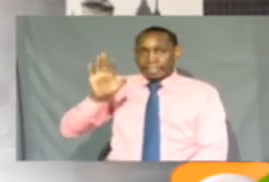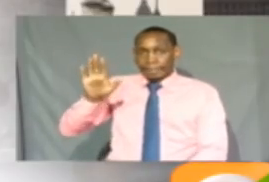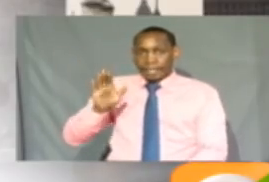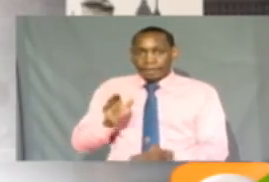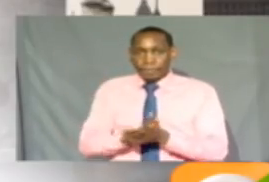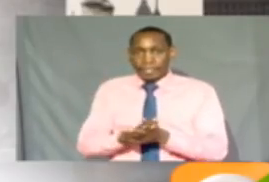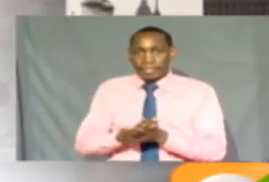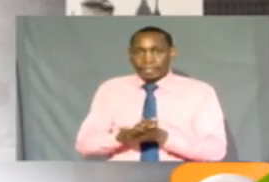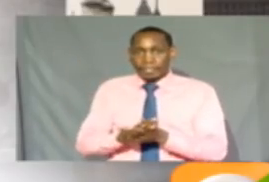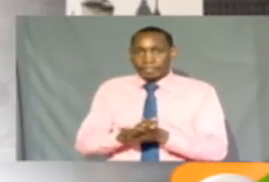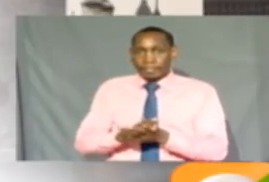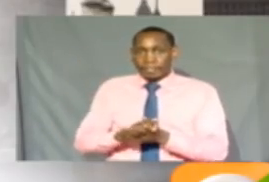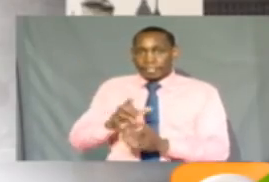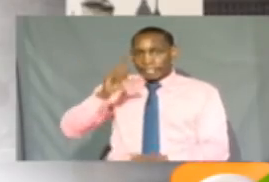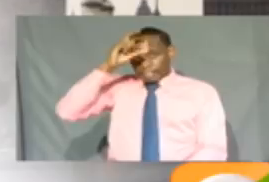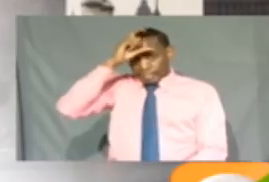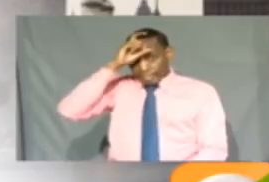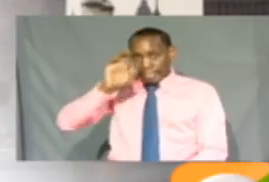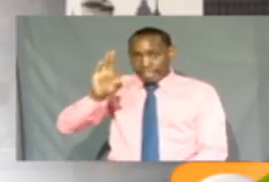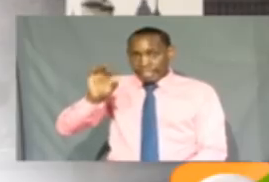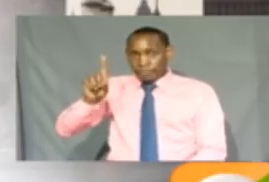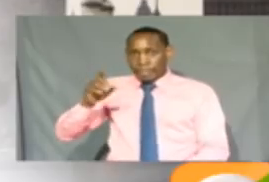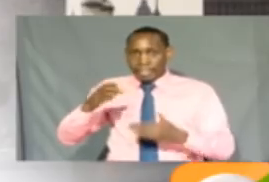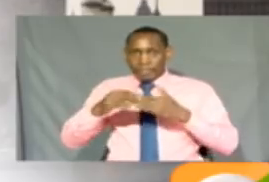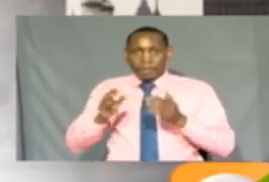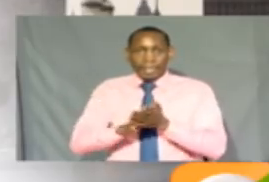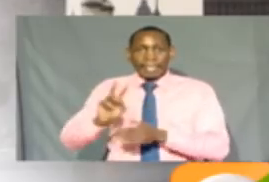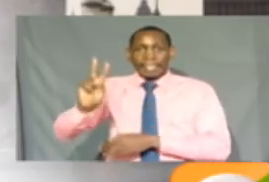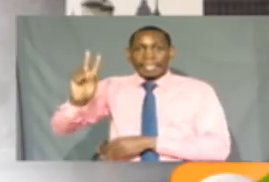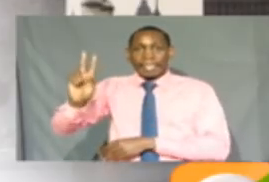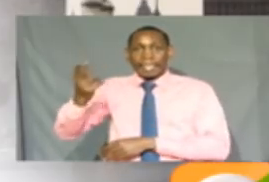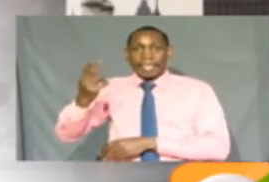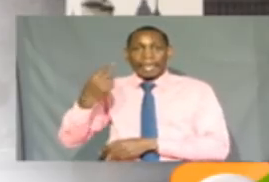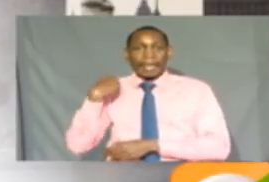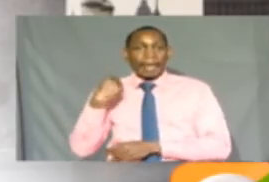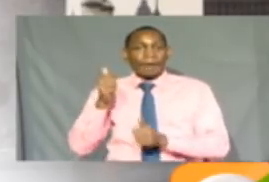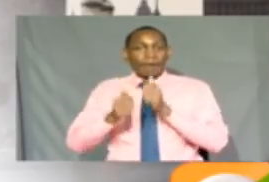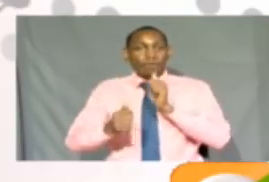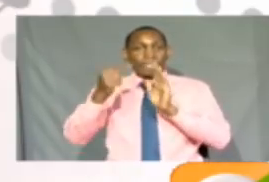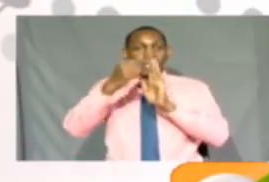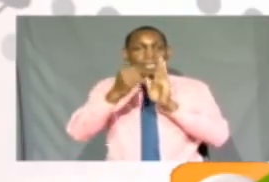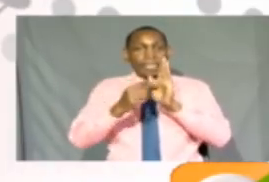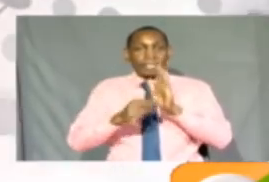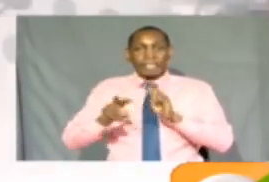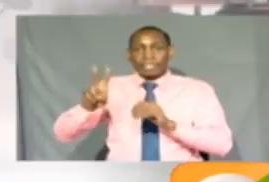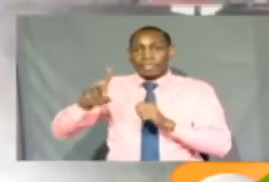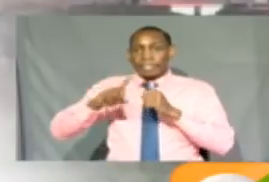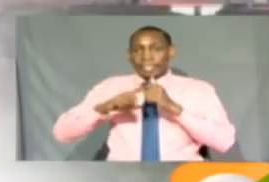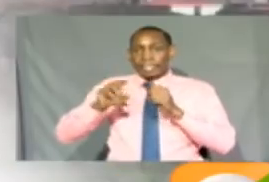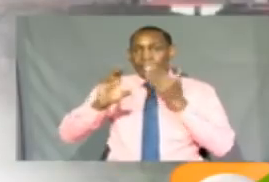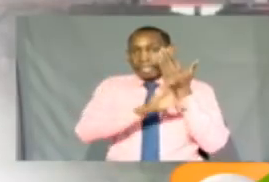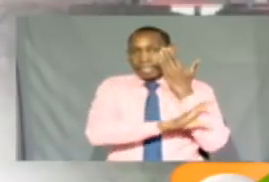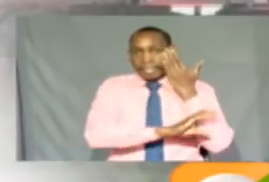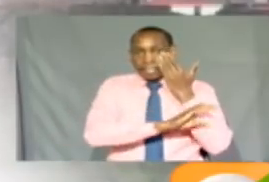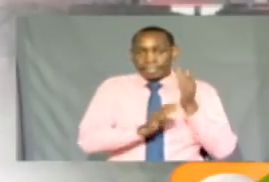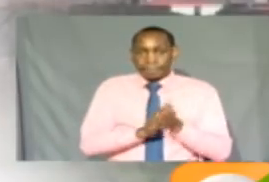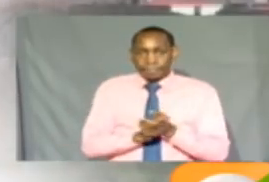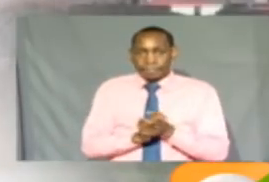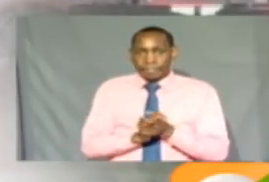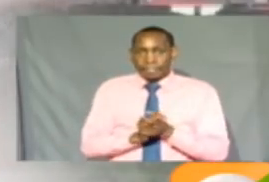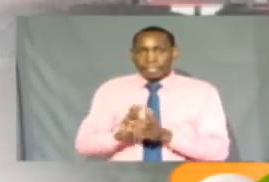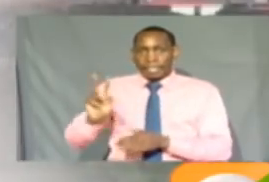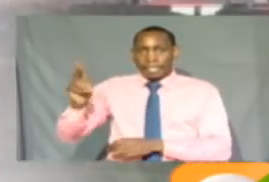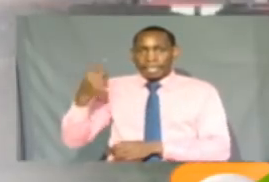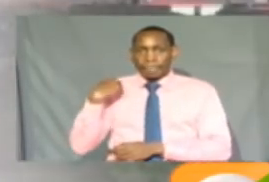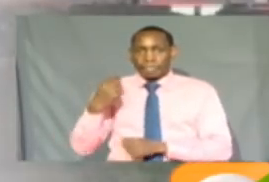$35. And Istanbul, Turkey, $31. So where does Kenya sit on this list of 26 countries? Well, we are